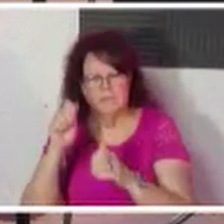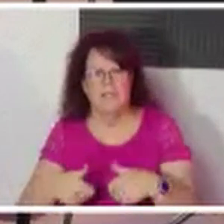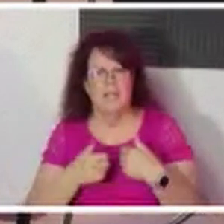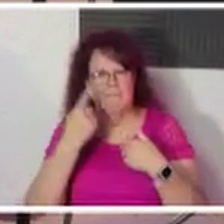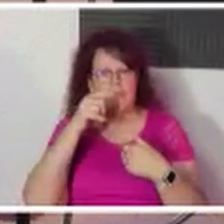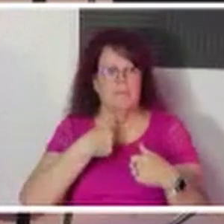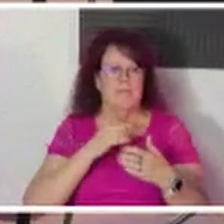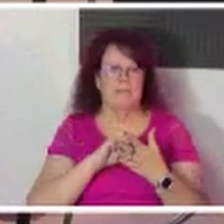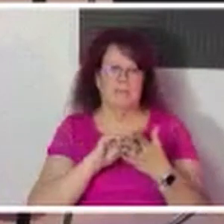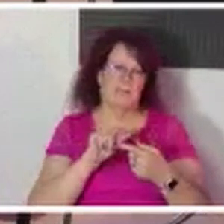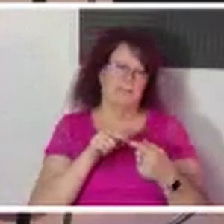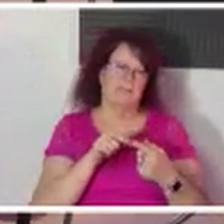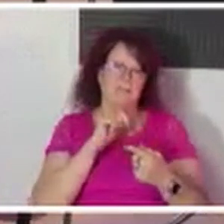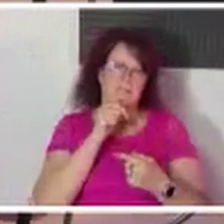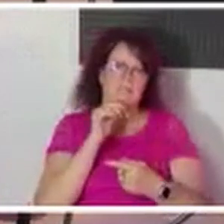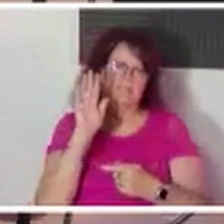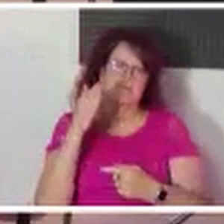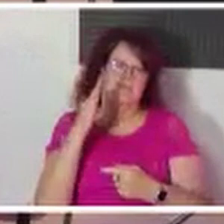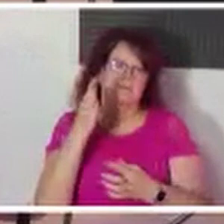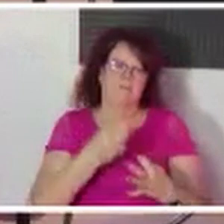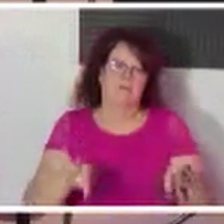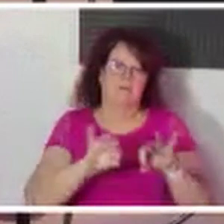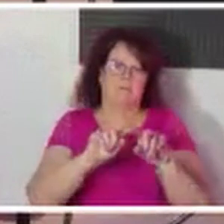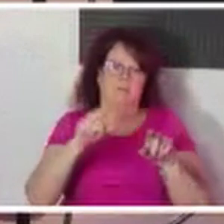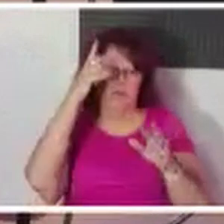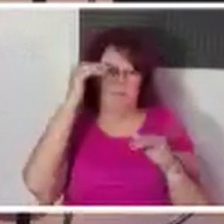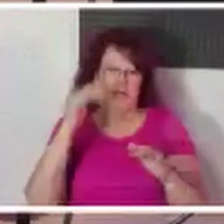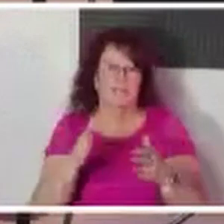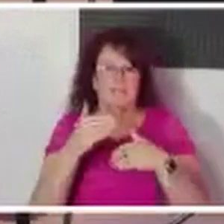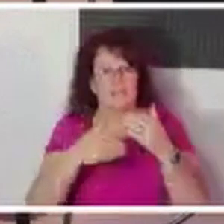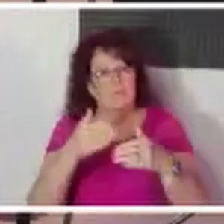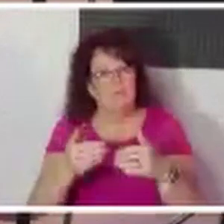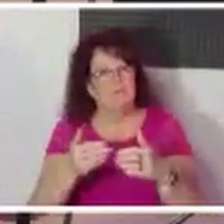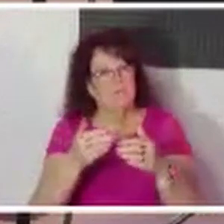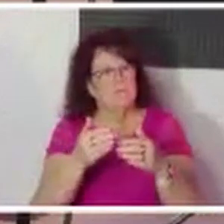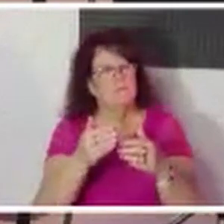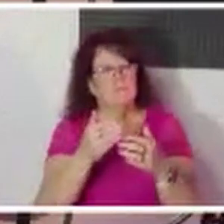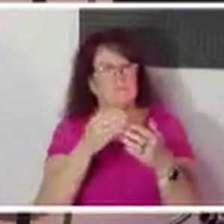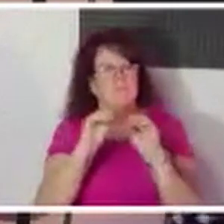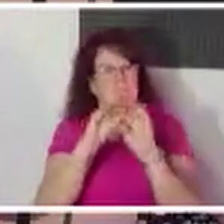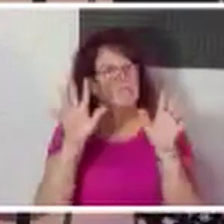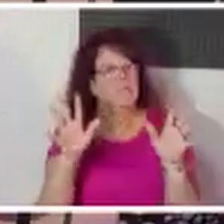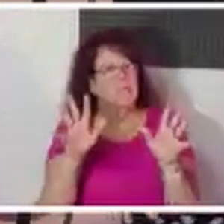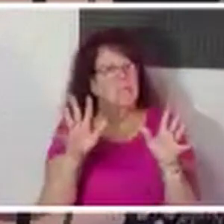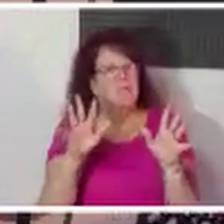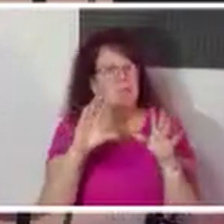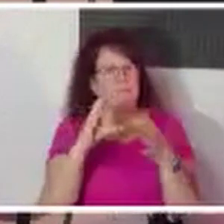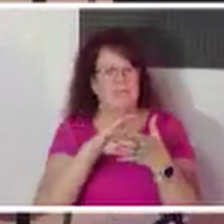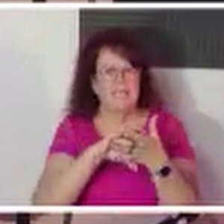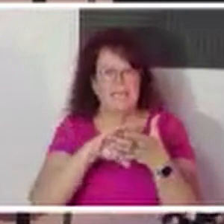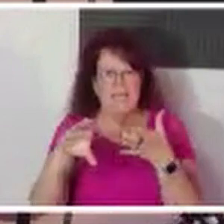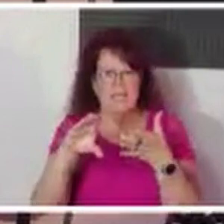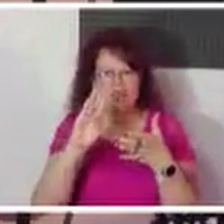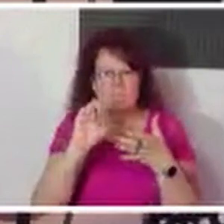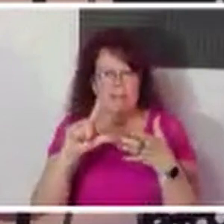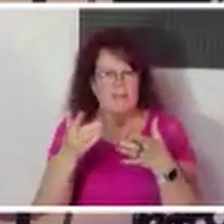been an interesting development. But hopefully I can talk you all through really practically cash bail, right? The thing you actually asked me here to talk